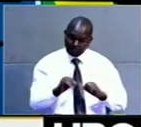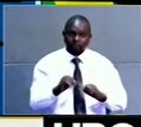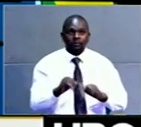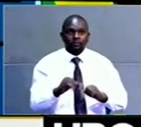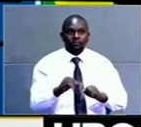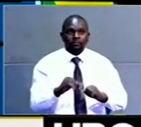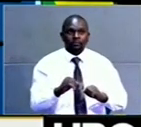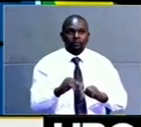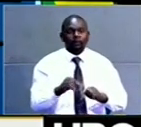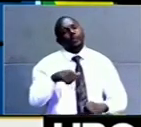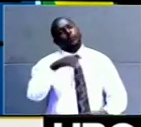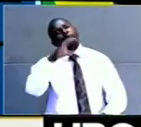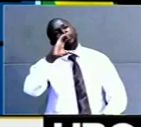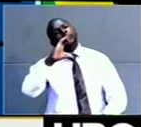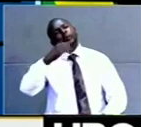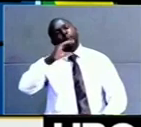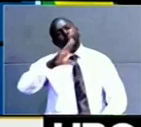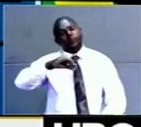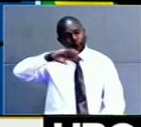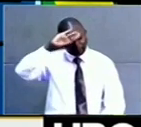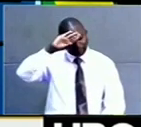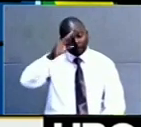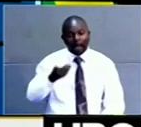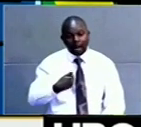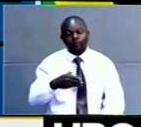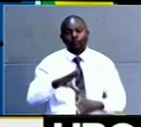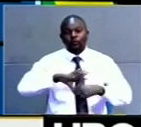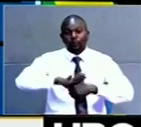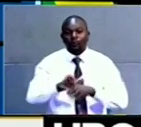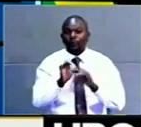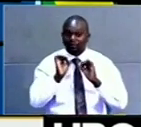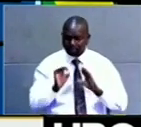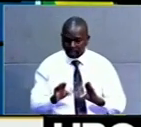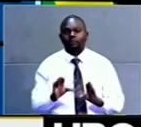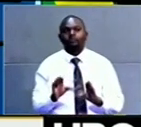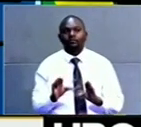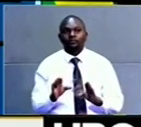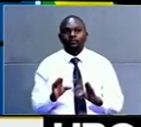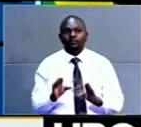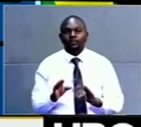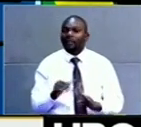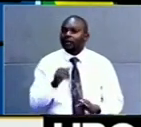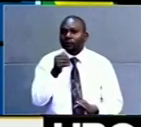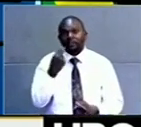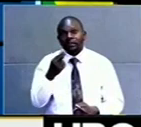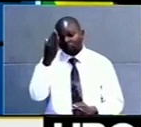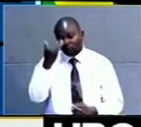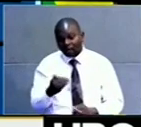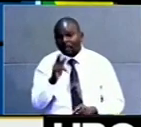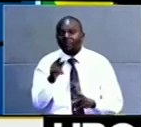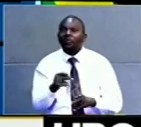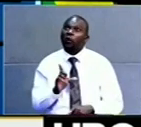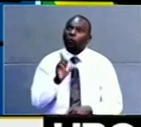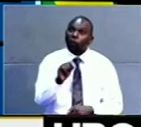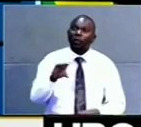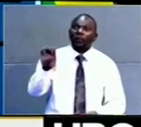you can get drunk without COVID. So I don't see really why people should spend so much